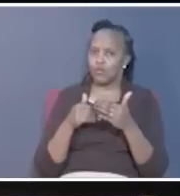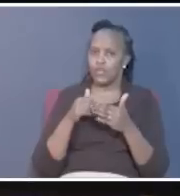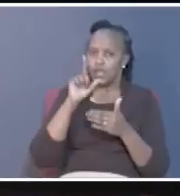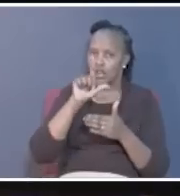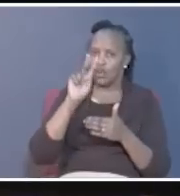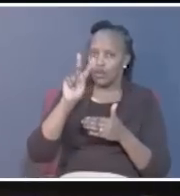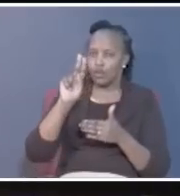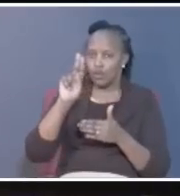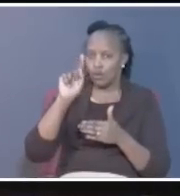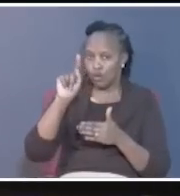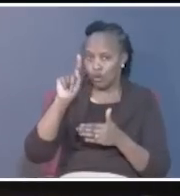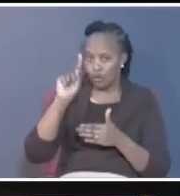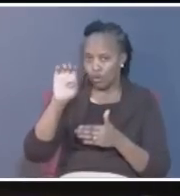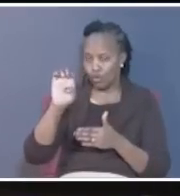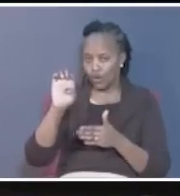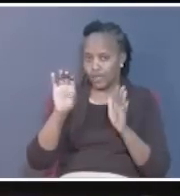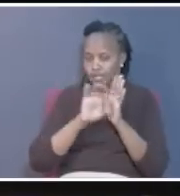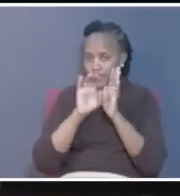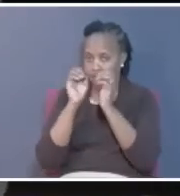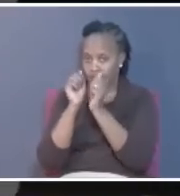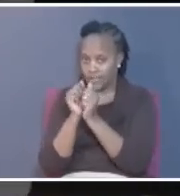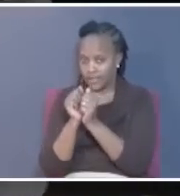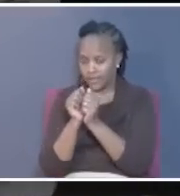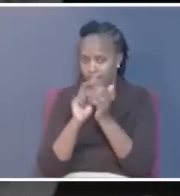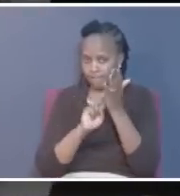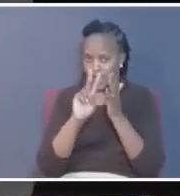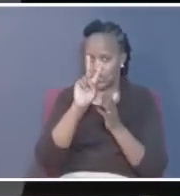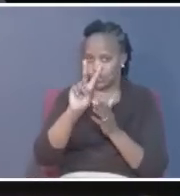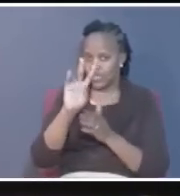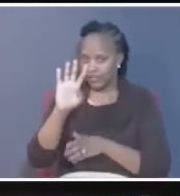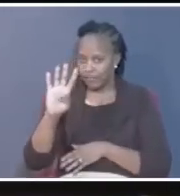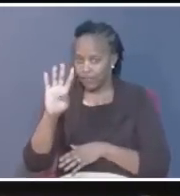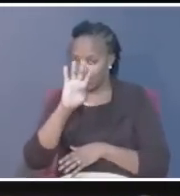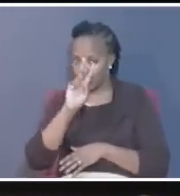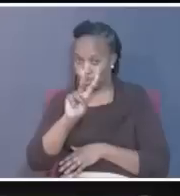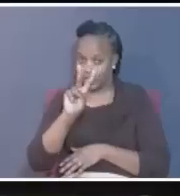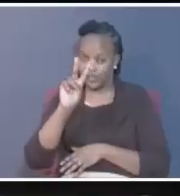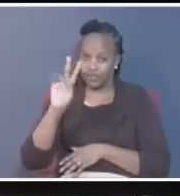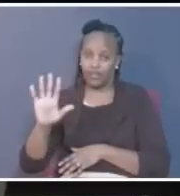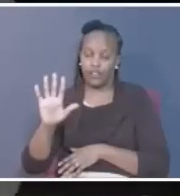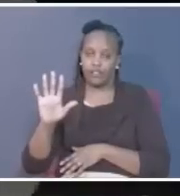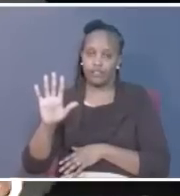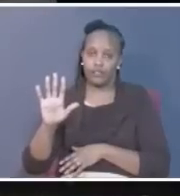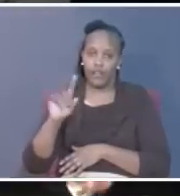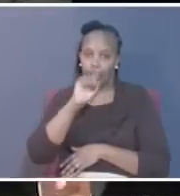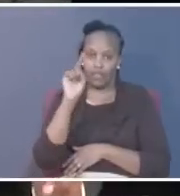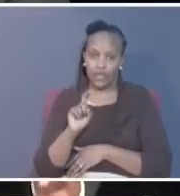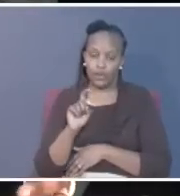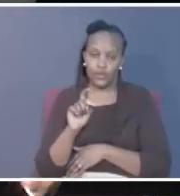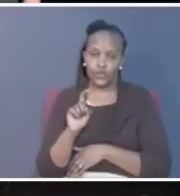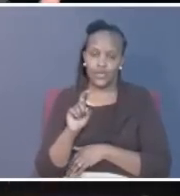10 from verse 25 following. And verse 25 says this. This is the question that the lawyer asked.